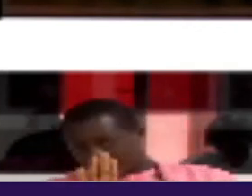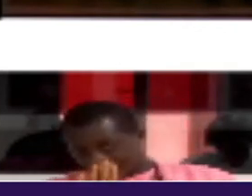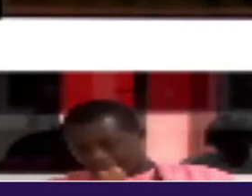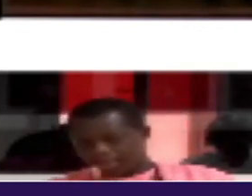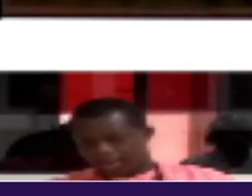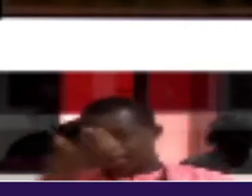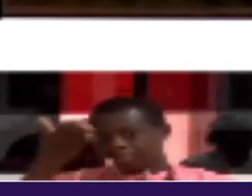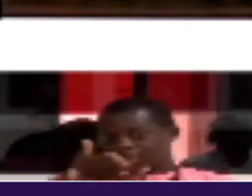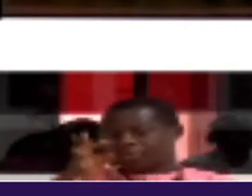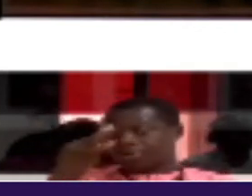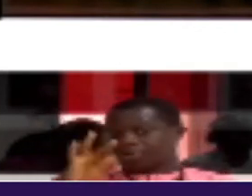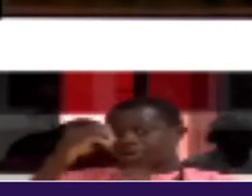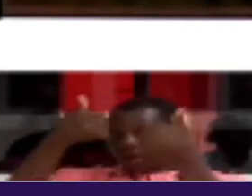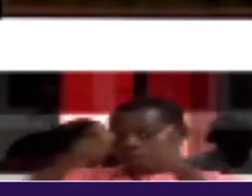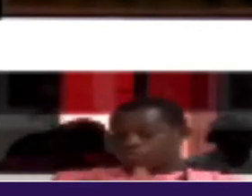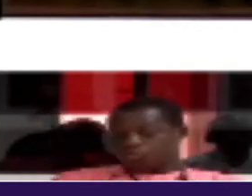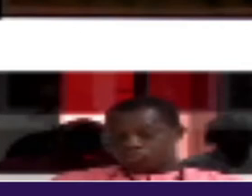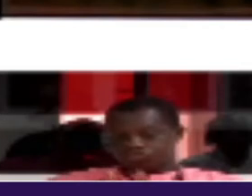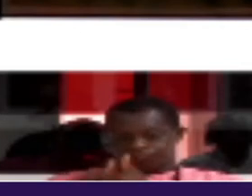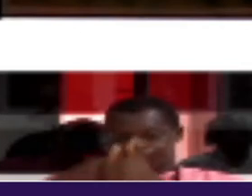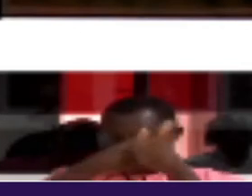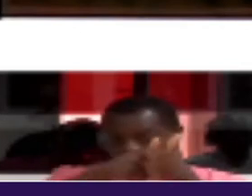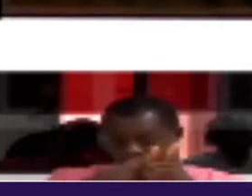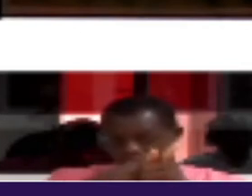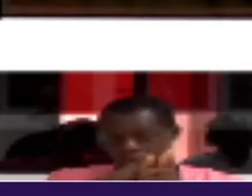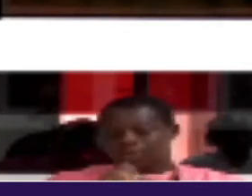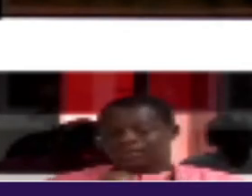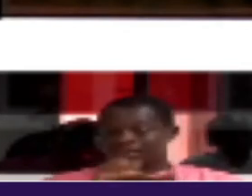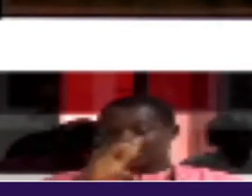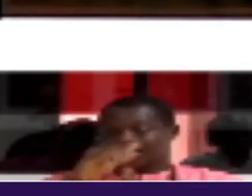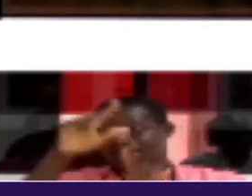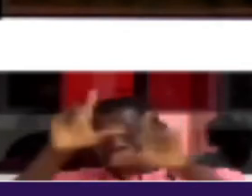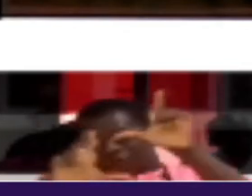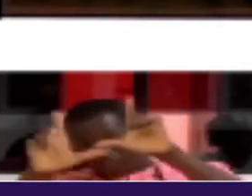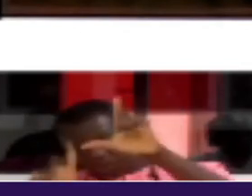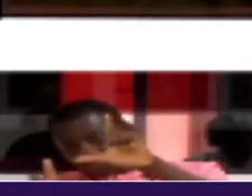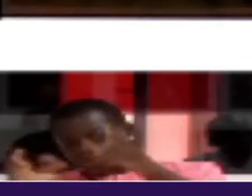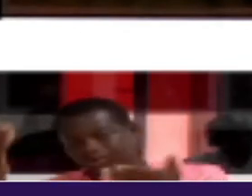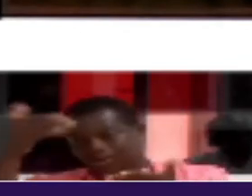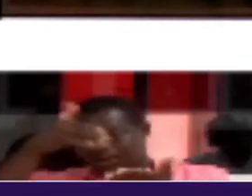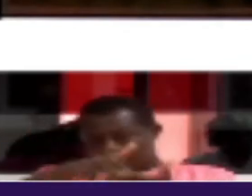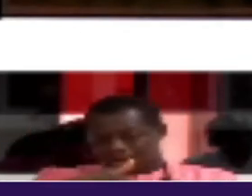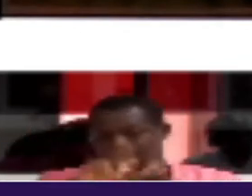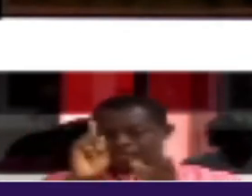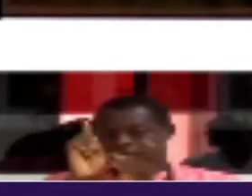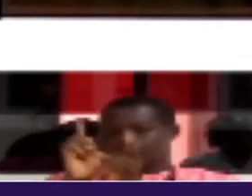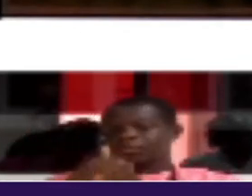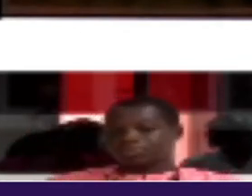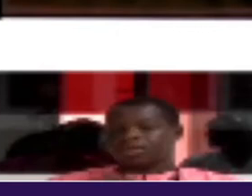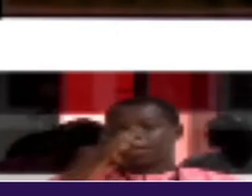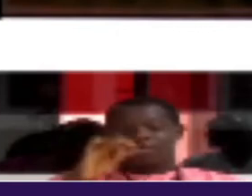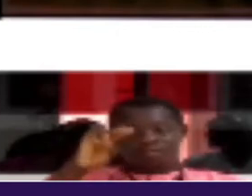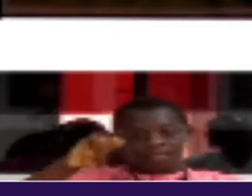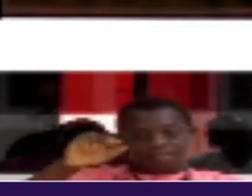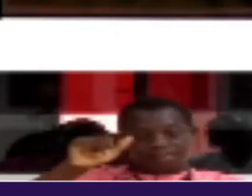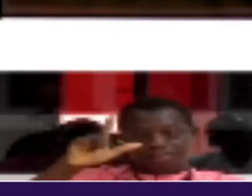that should happen, it have to follow the chain of command until it's reached to me. But if that is the statement of Malik Jatta, that is him. But for